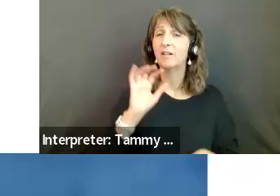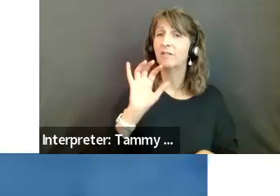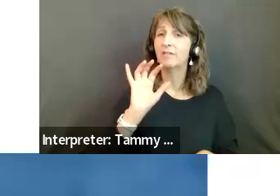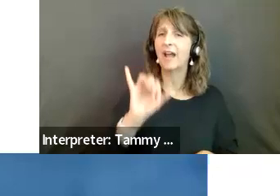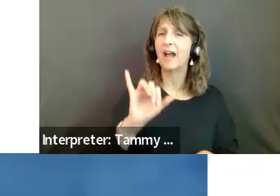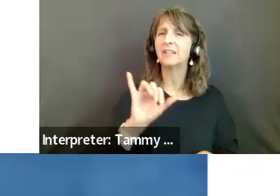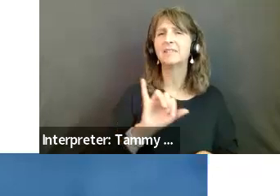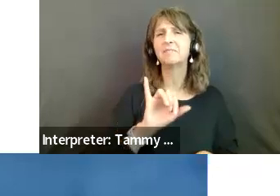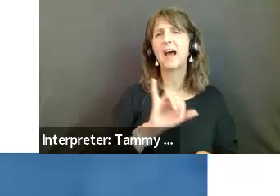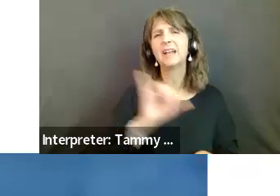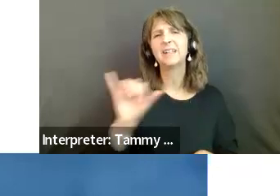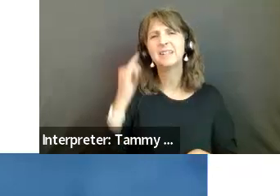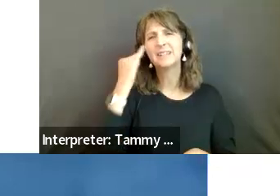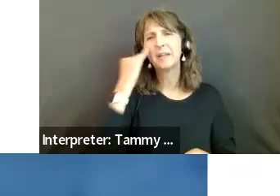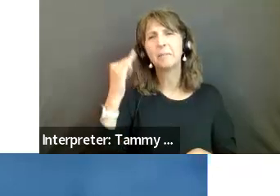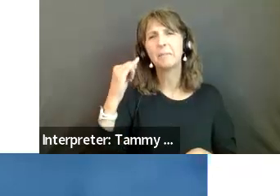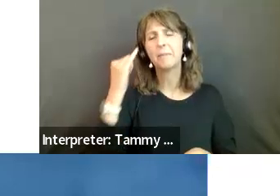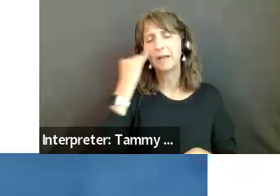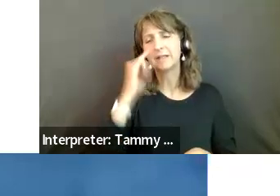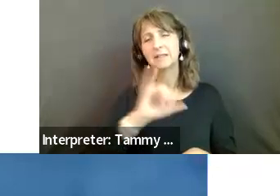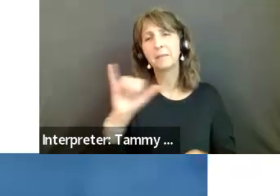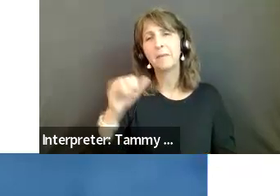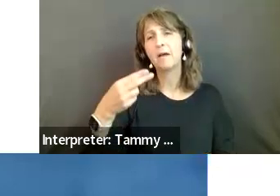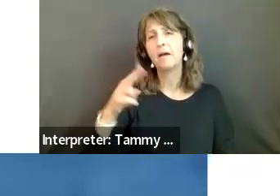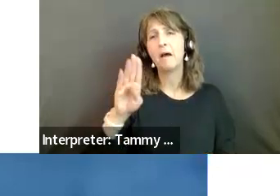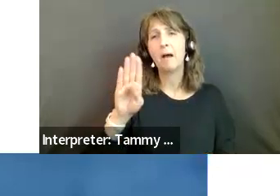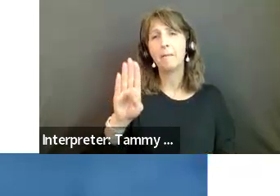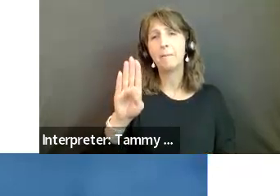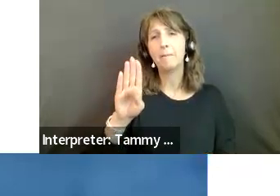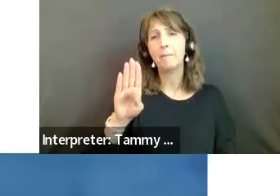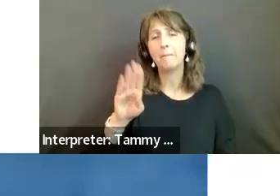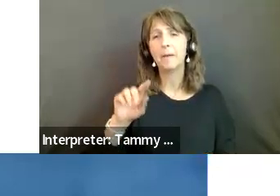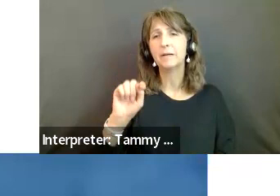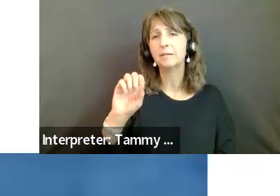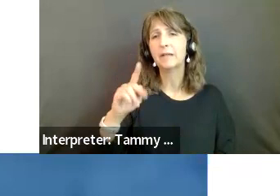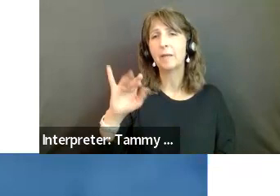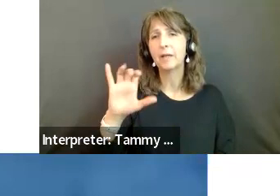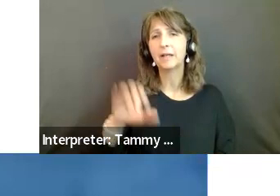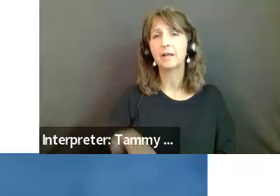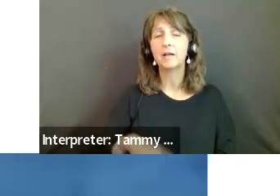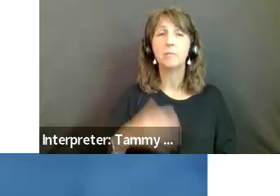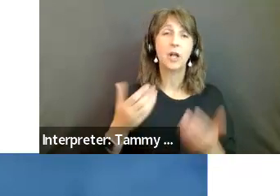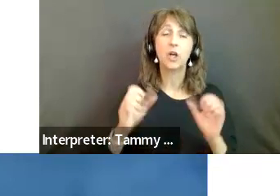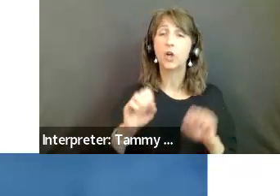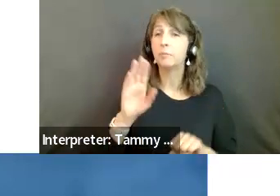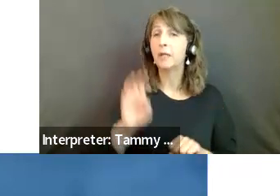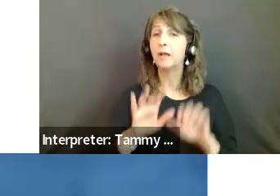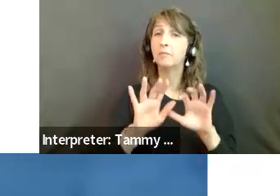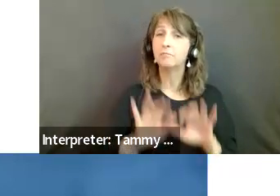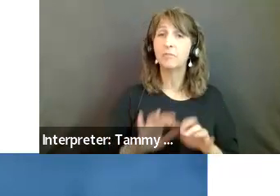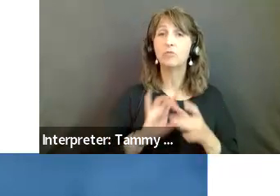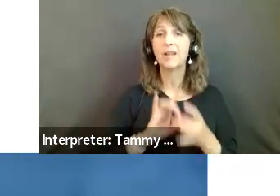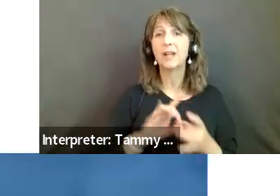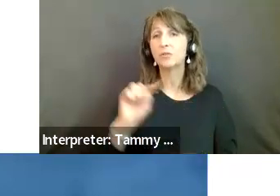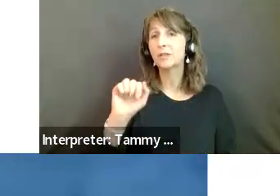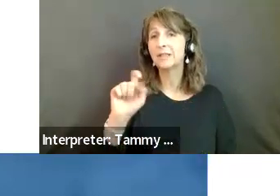hub topics, but we have blogs around, tax questions, government